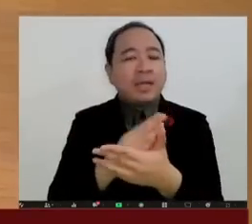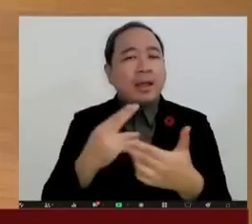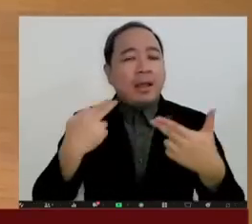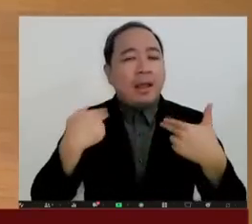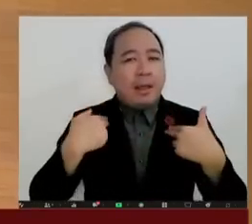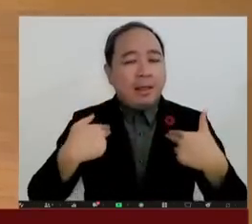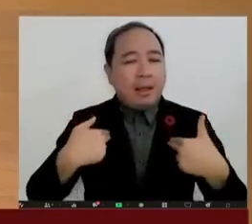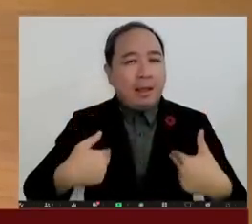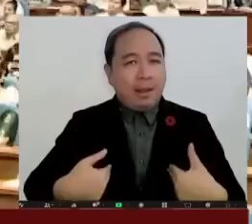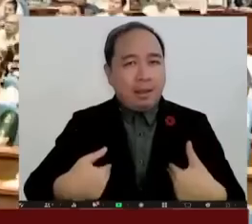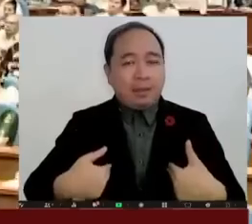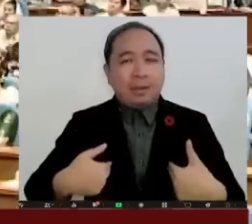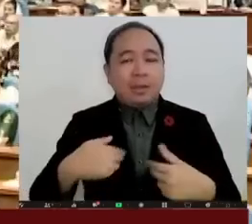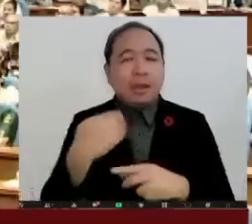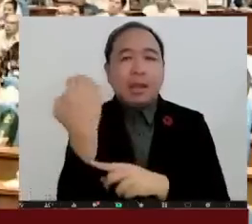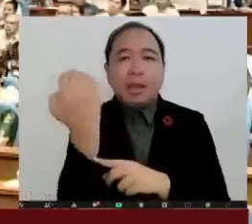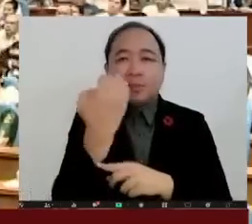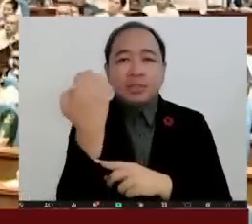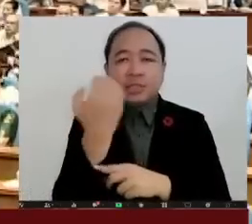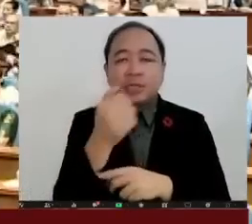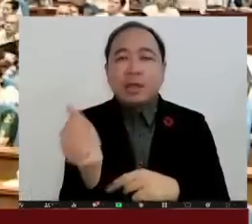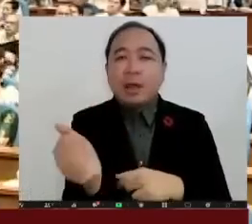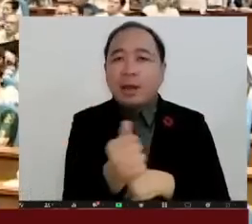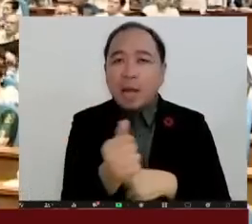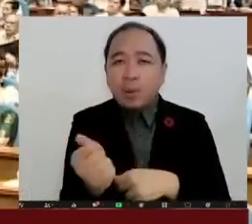mga nabimbing benepisyo.